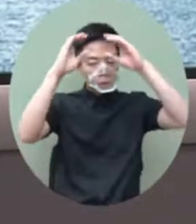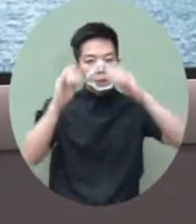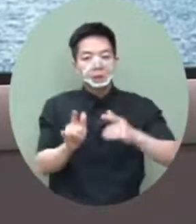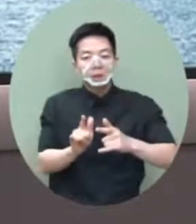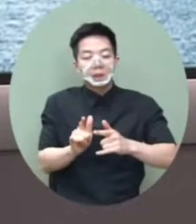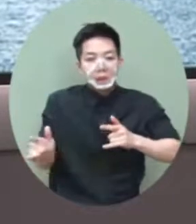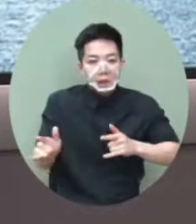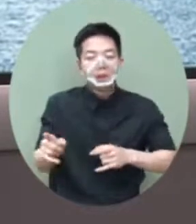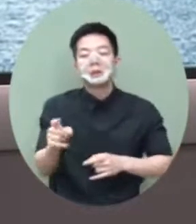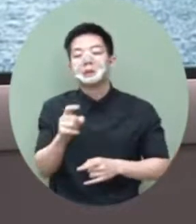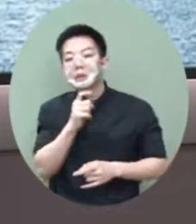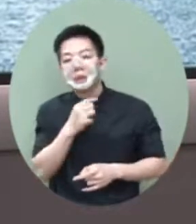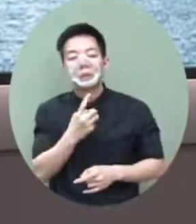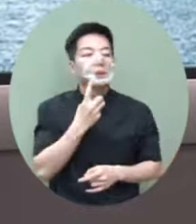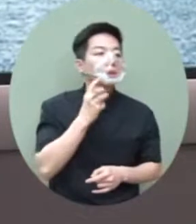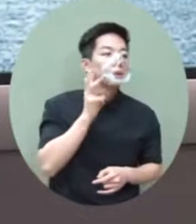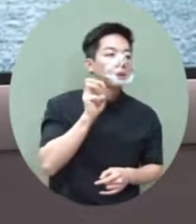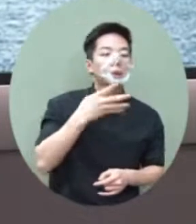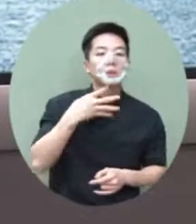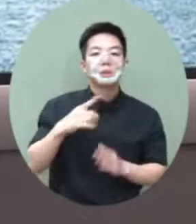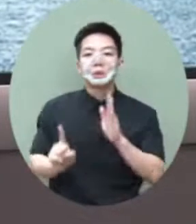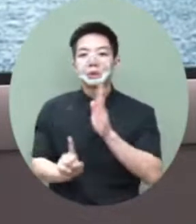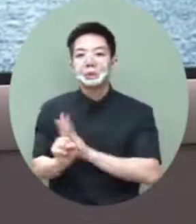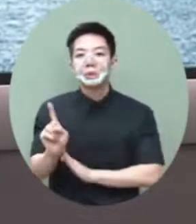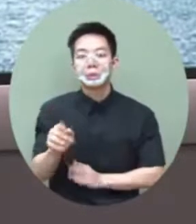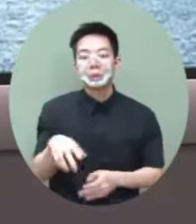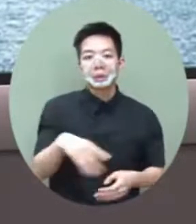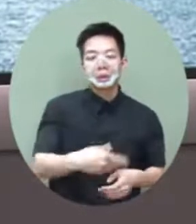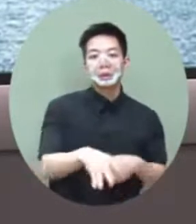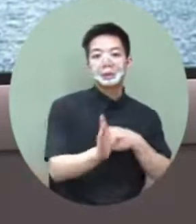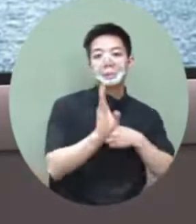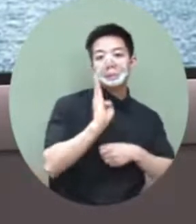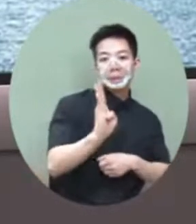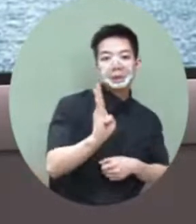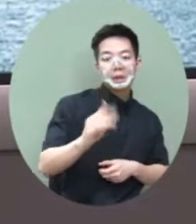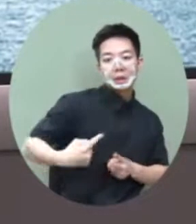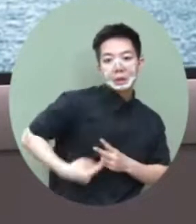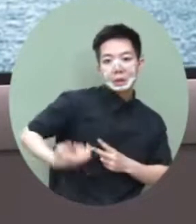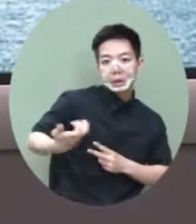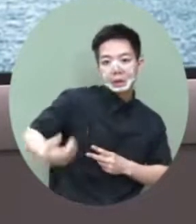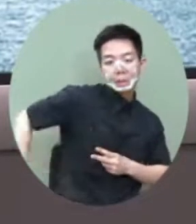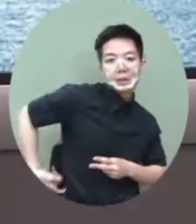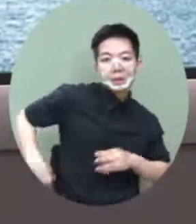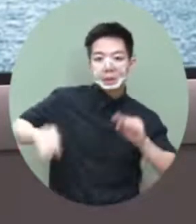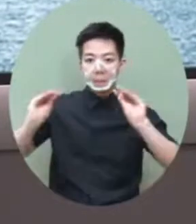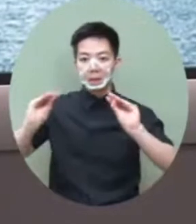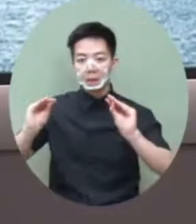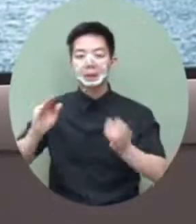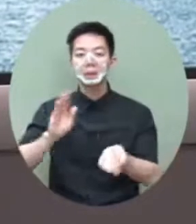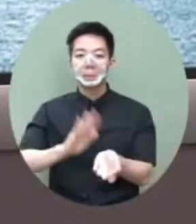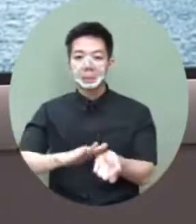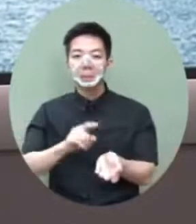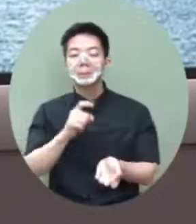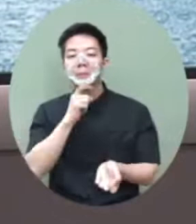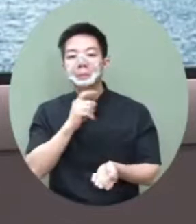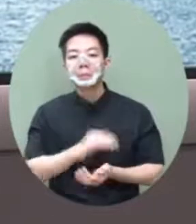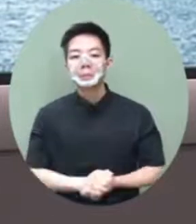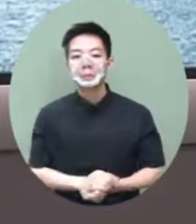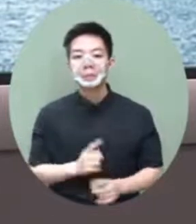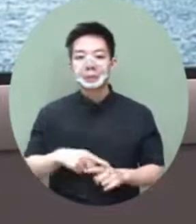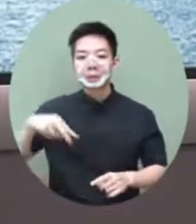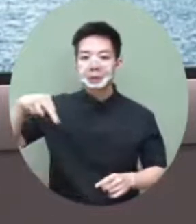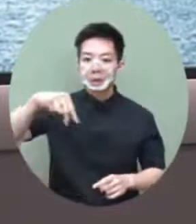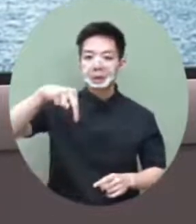with cerebral paralysis, diabetes, hypertension, hepatitis B, and renal